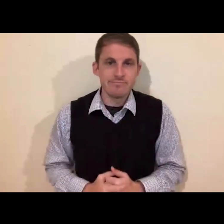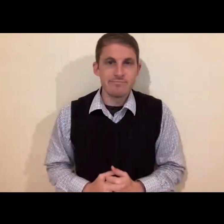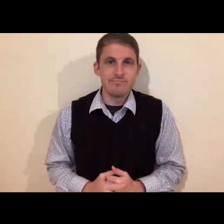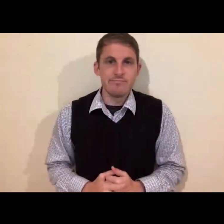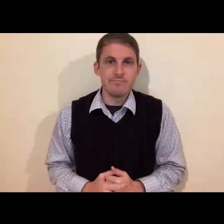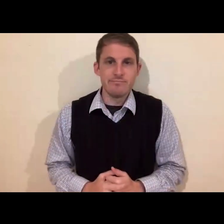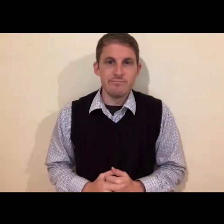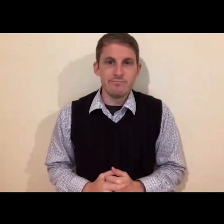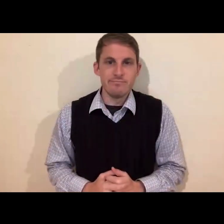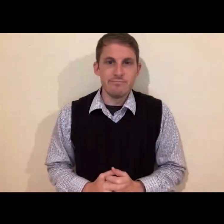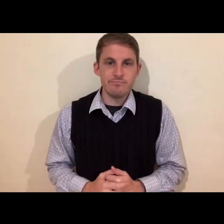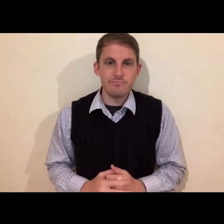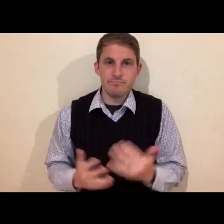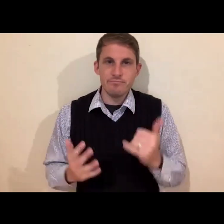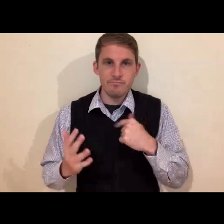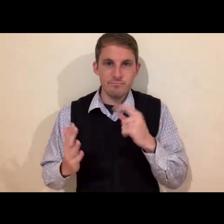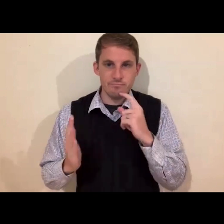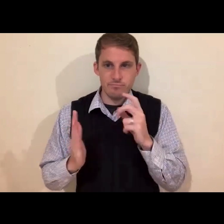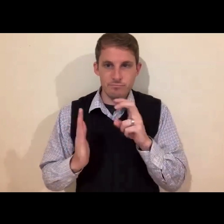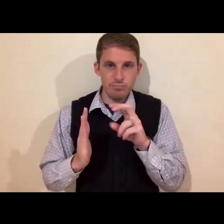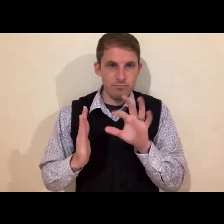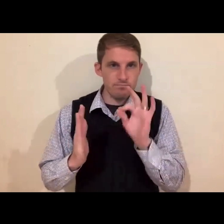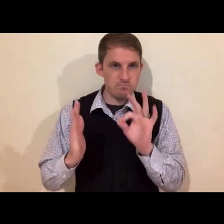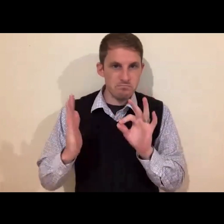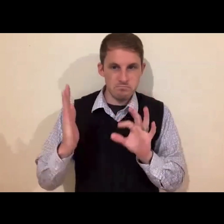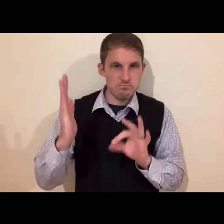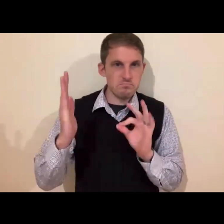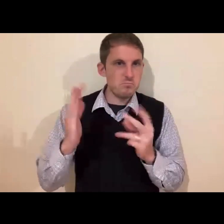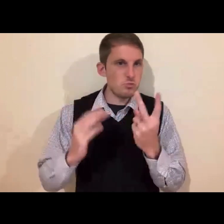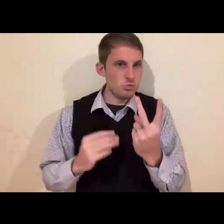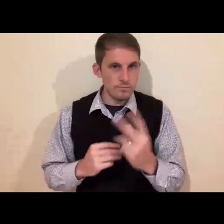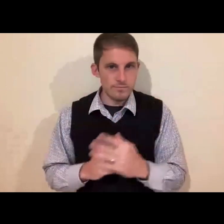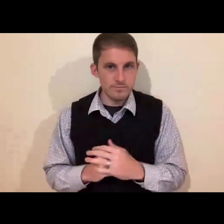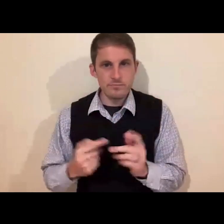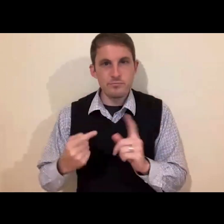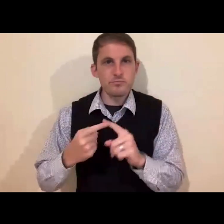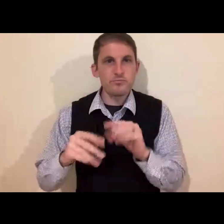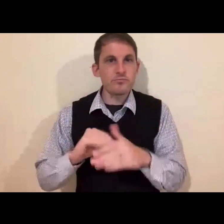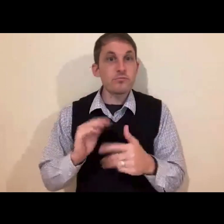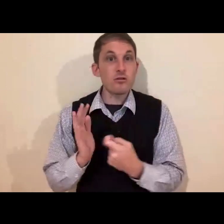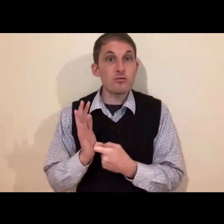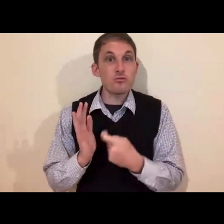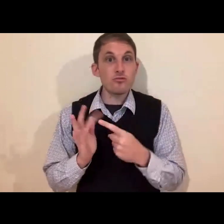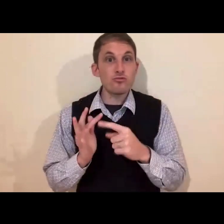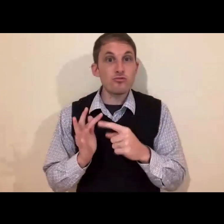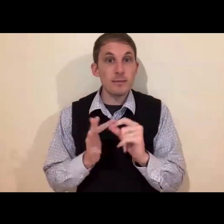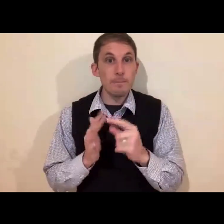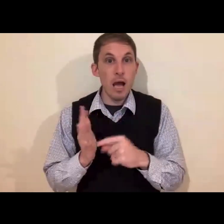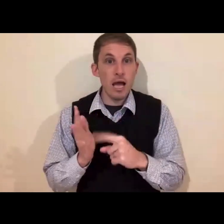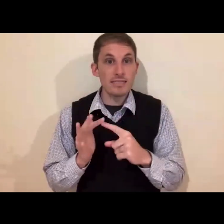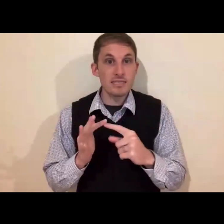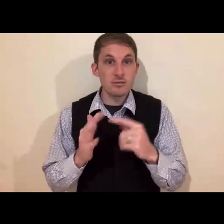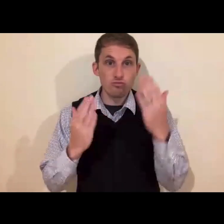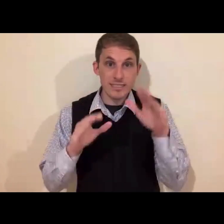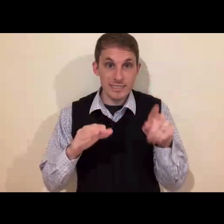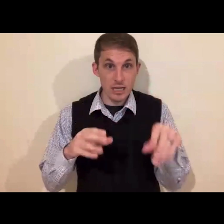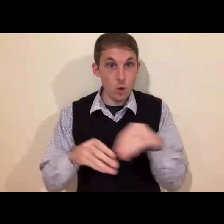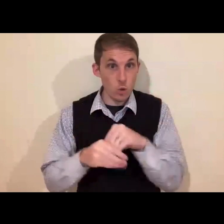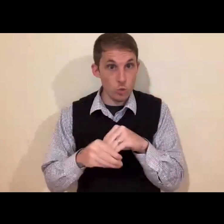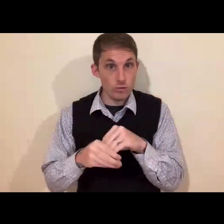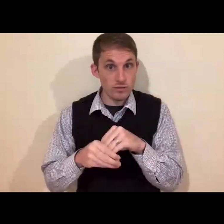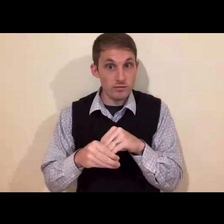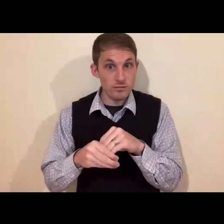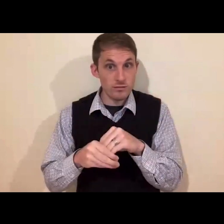might float 2 remaining ones. One was around whether respite residents are included in the collection of all